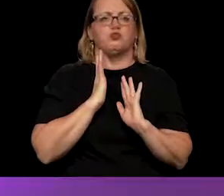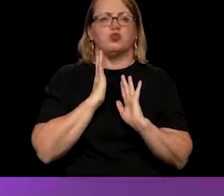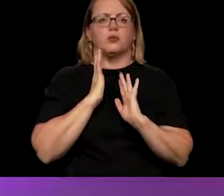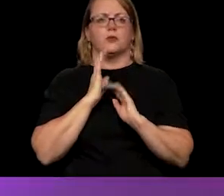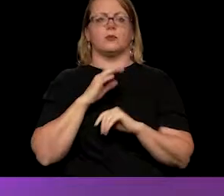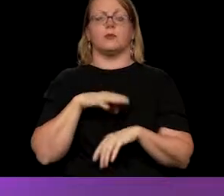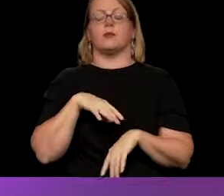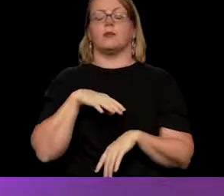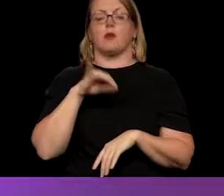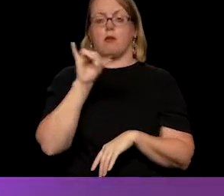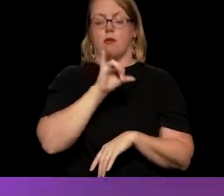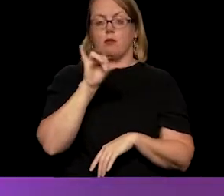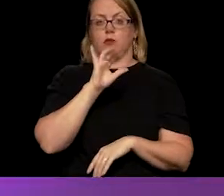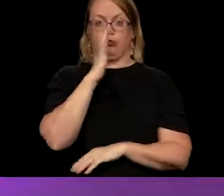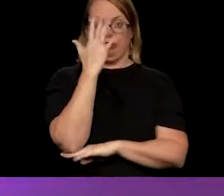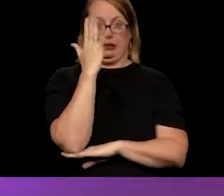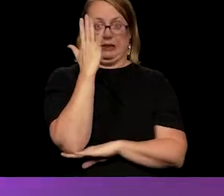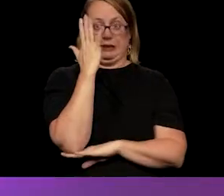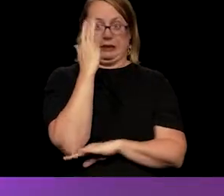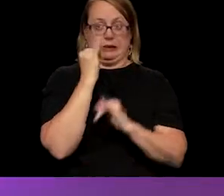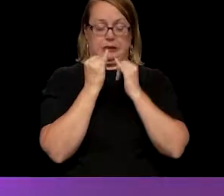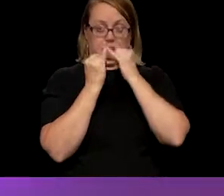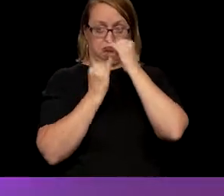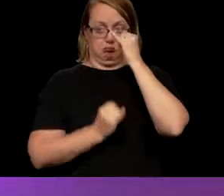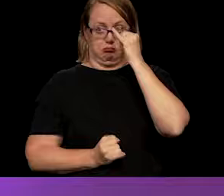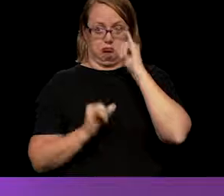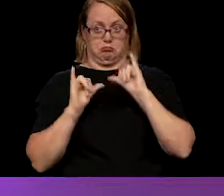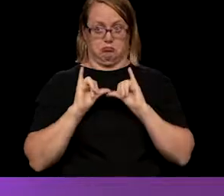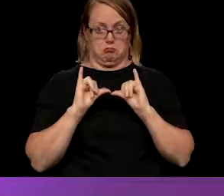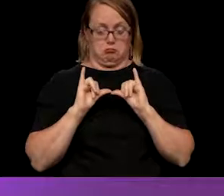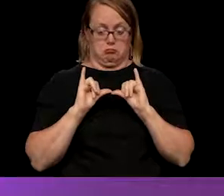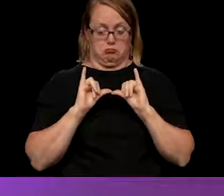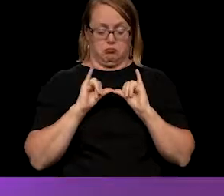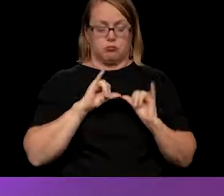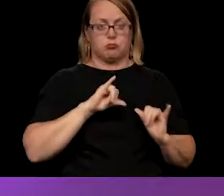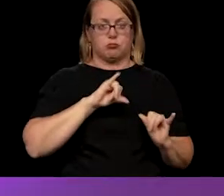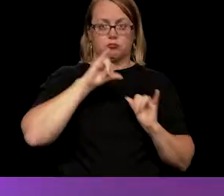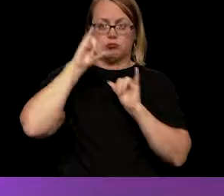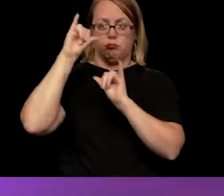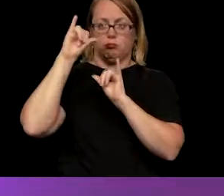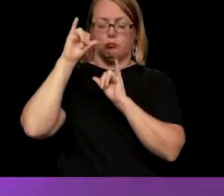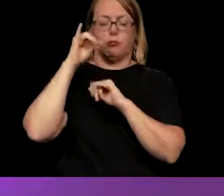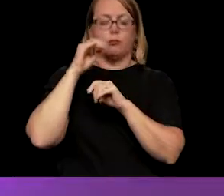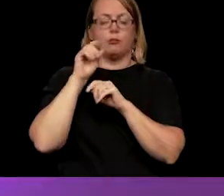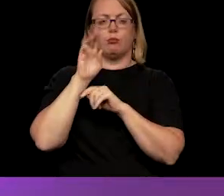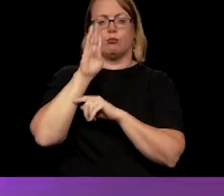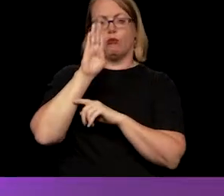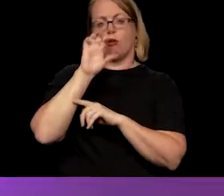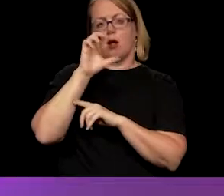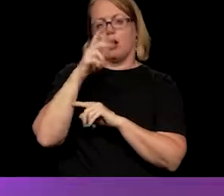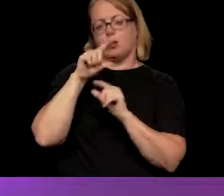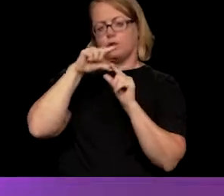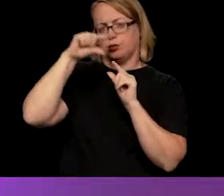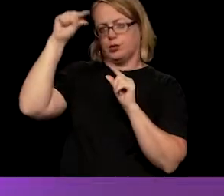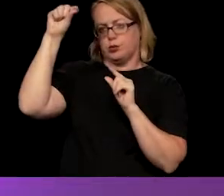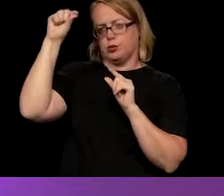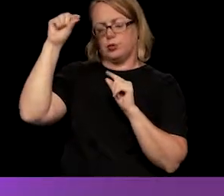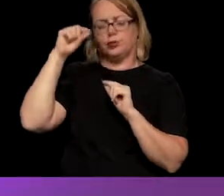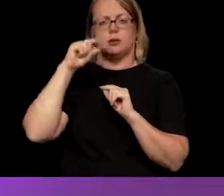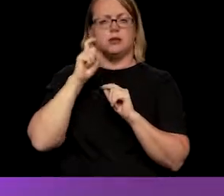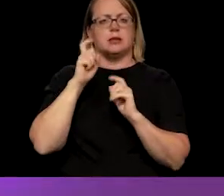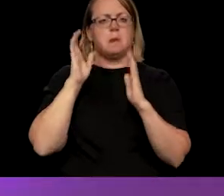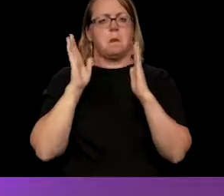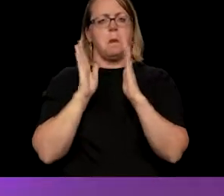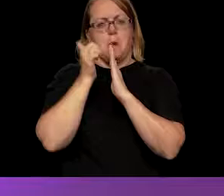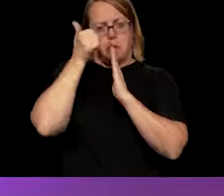see if it's skinny or if it's wide. The branch needs to be smaller than whatever tree you made. So